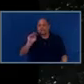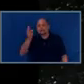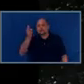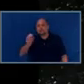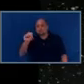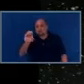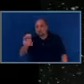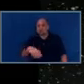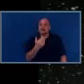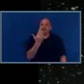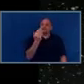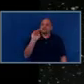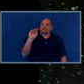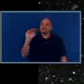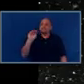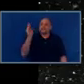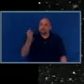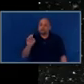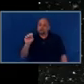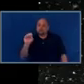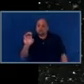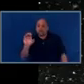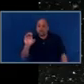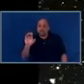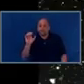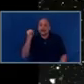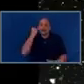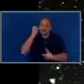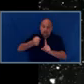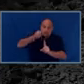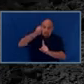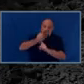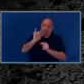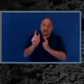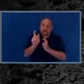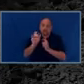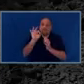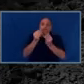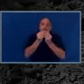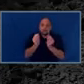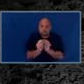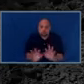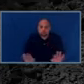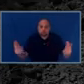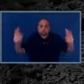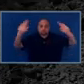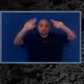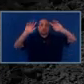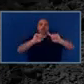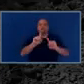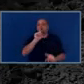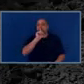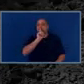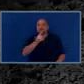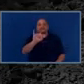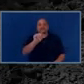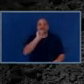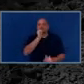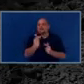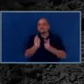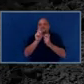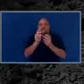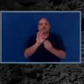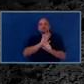per second of material coming off the surface. But that is not fast enough to damage any of the equipment on board